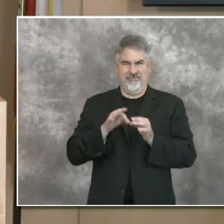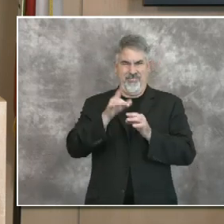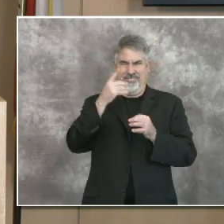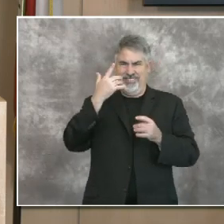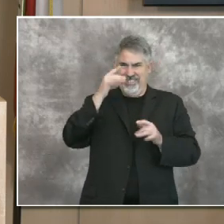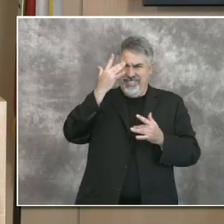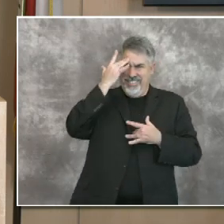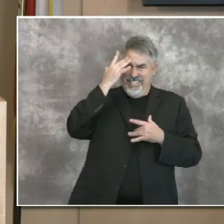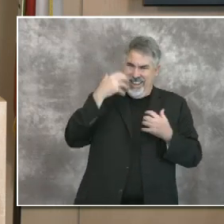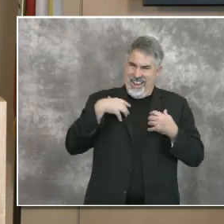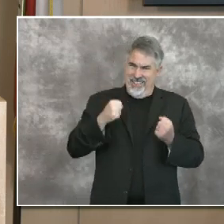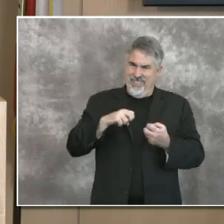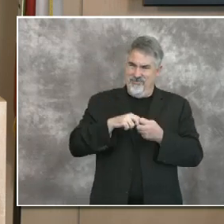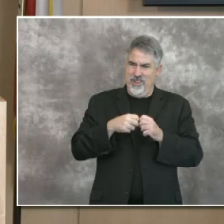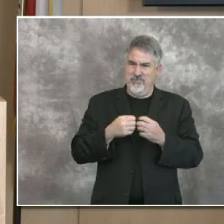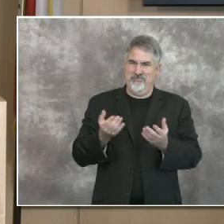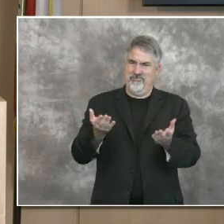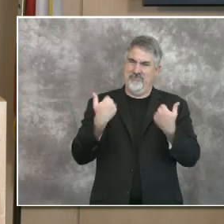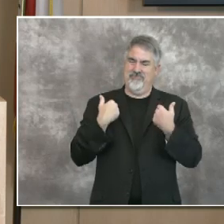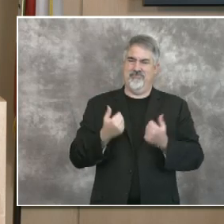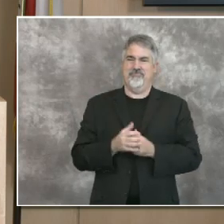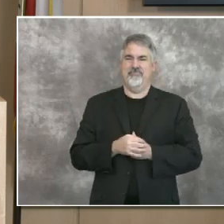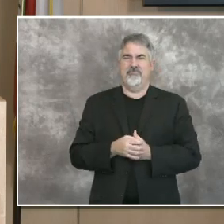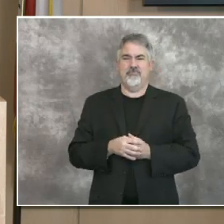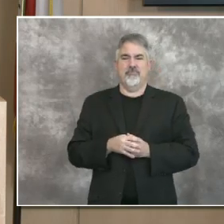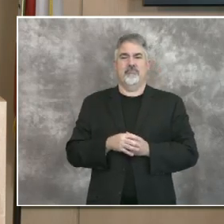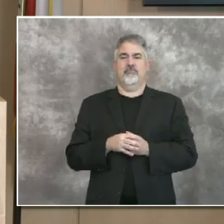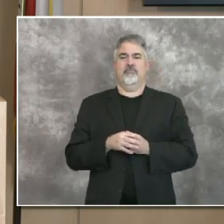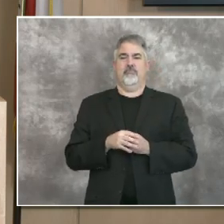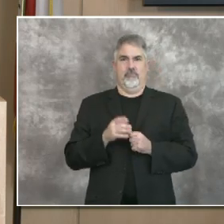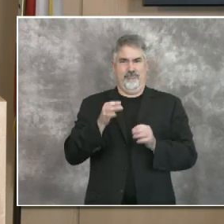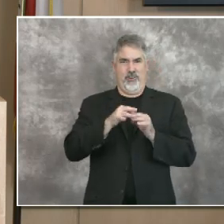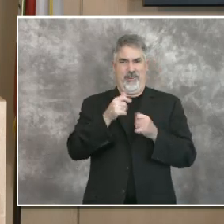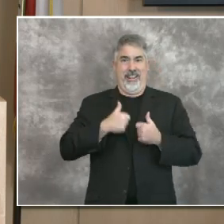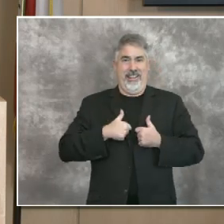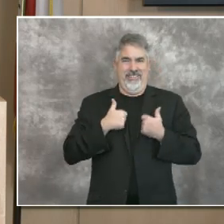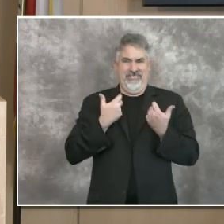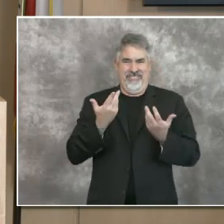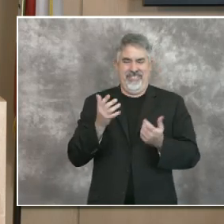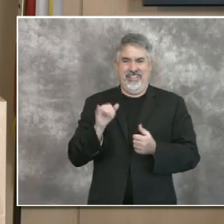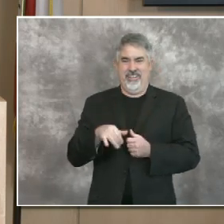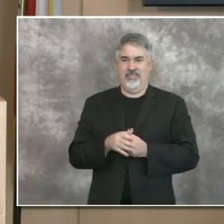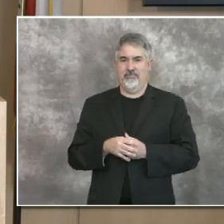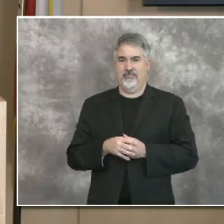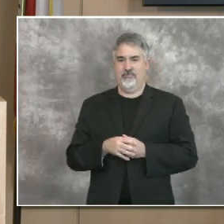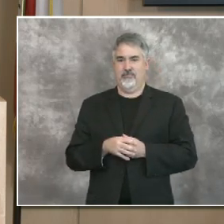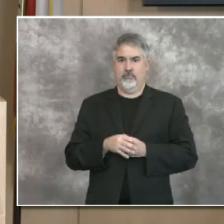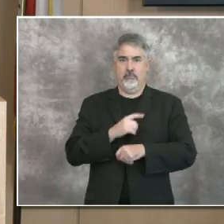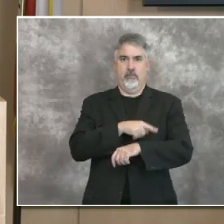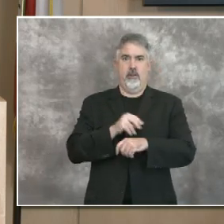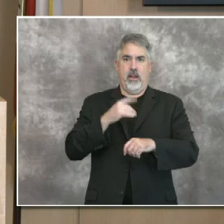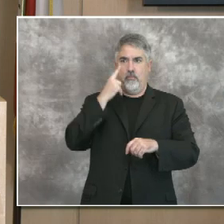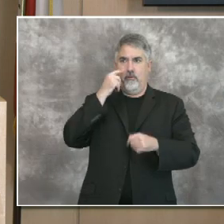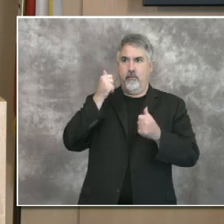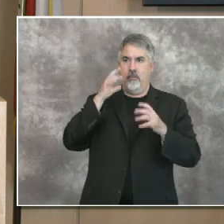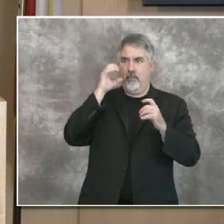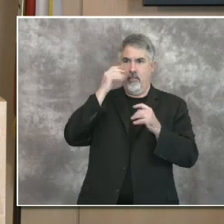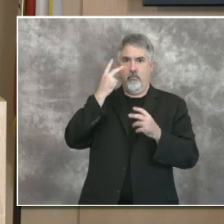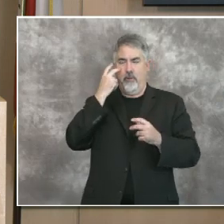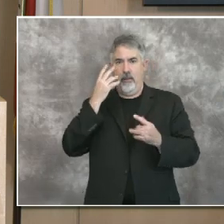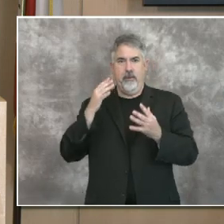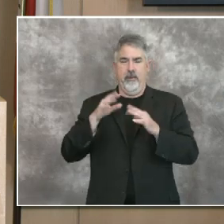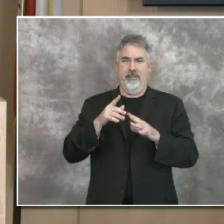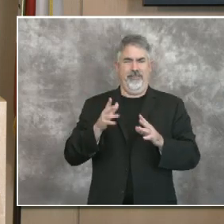treated quickly because it could be life, limb, and vision and